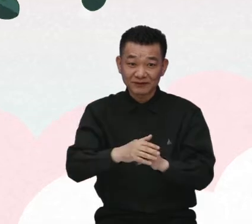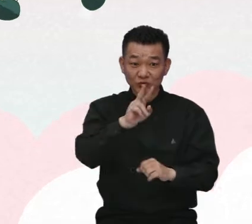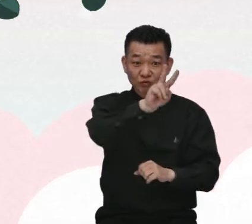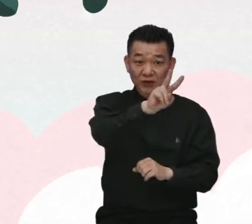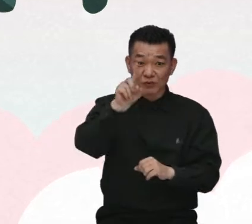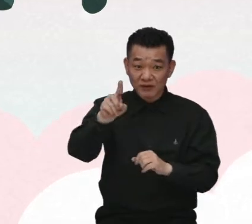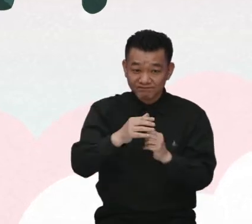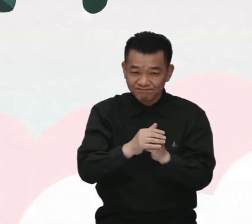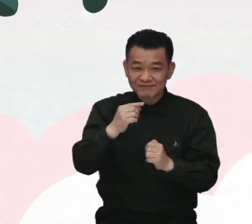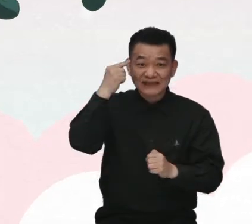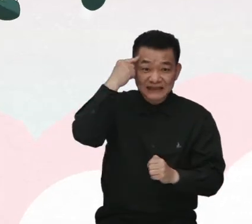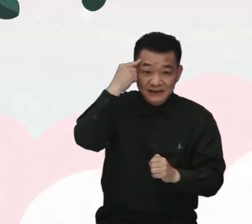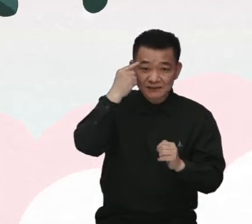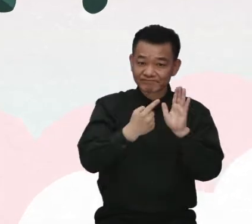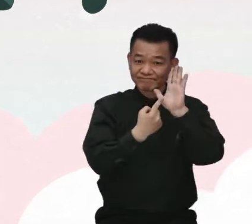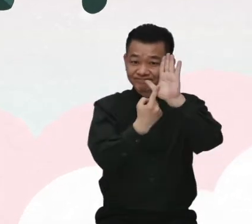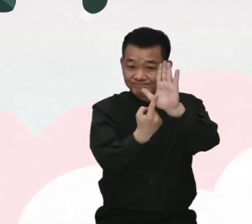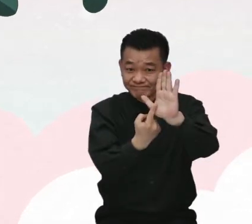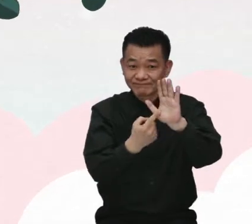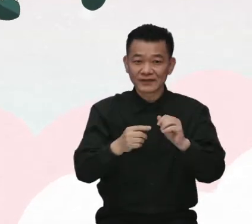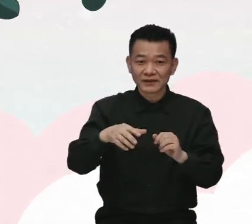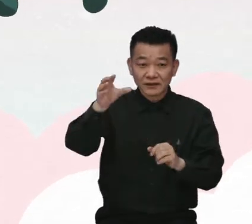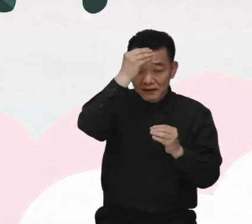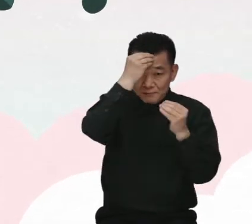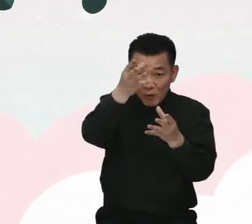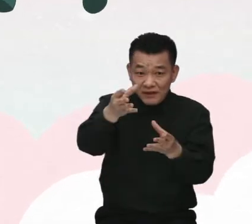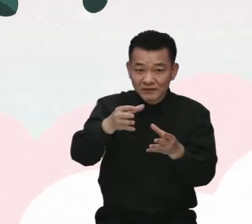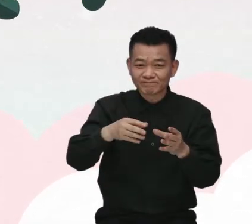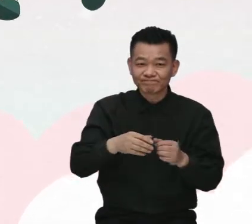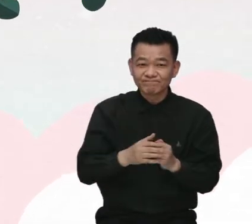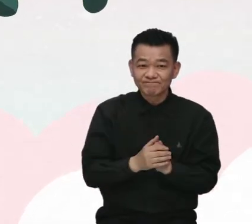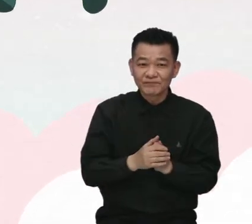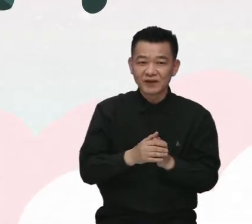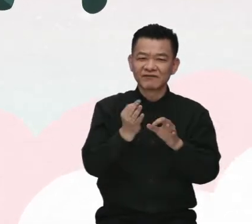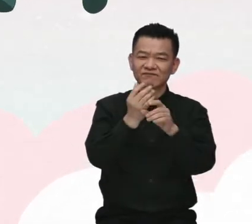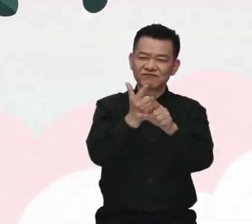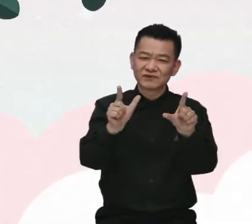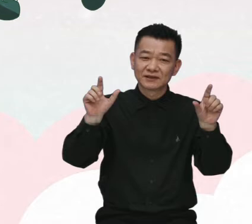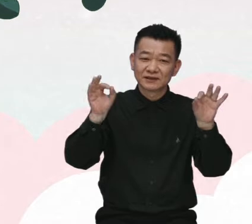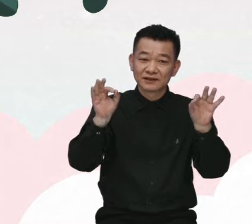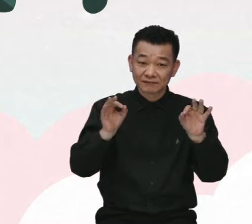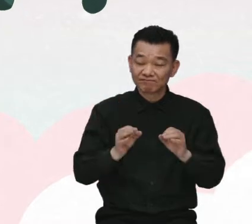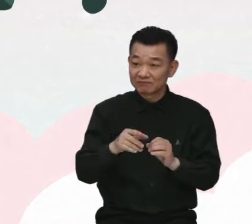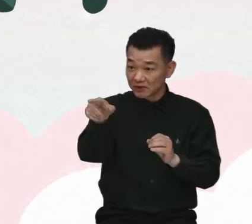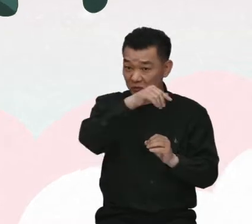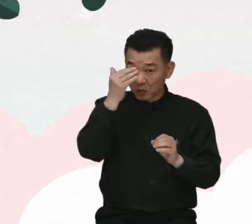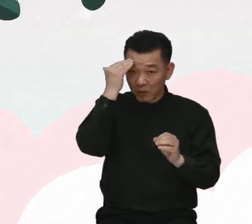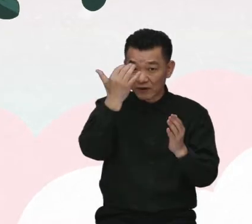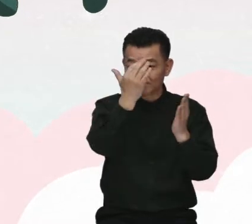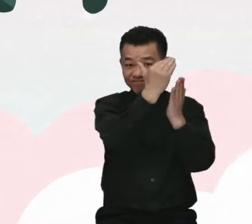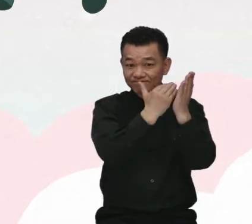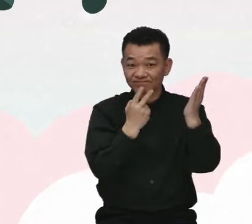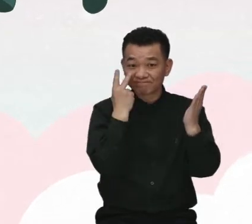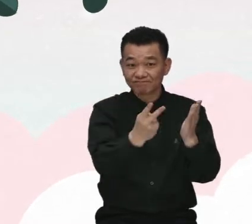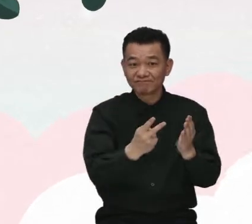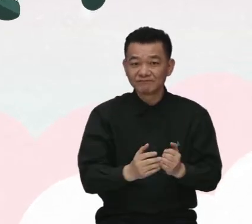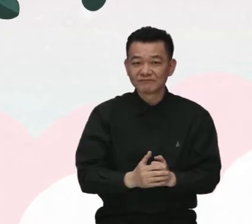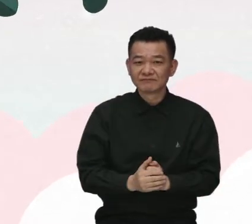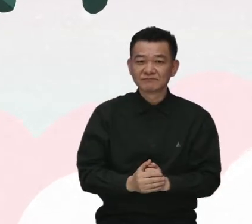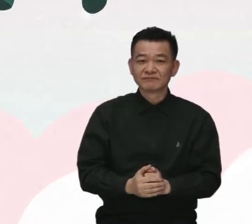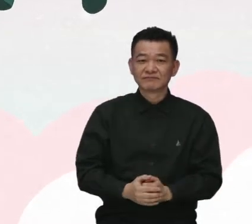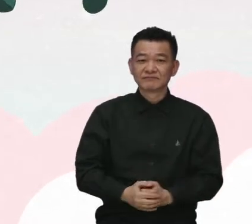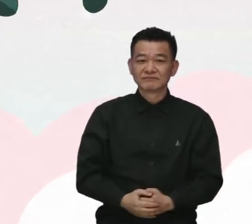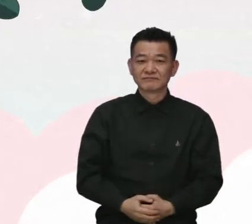Article 21, Freedom of Expression and Opinion and Access to Information from the UN Convention on the Rights of Persons